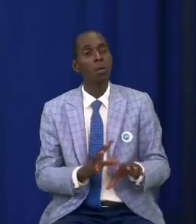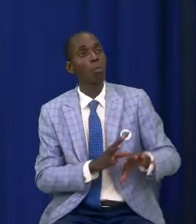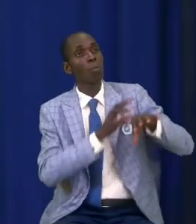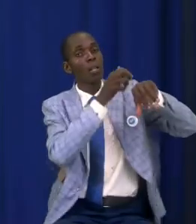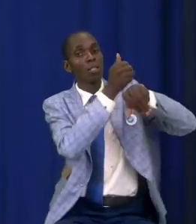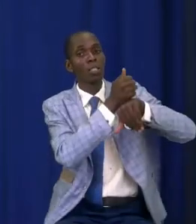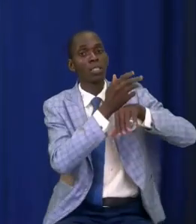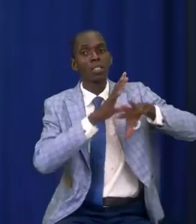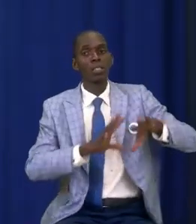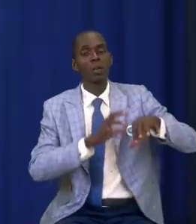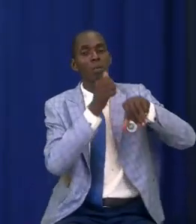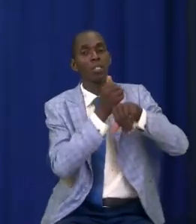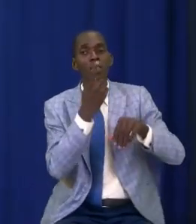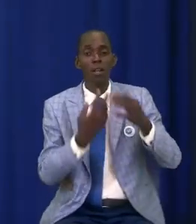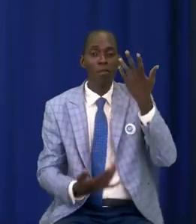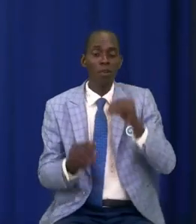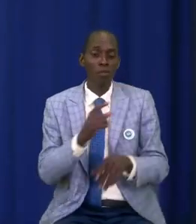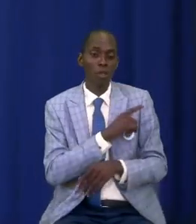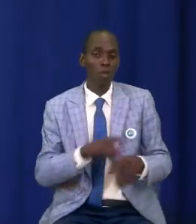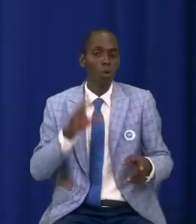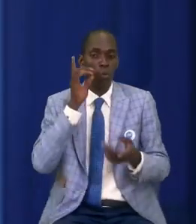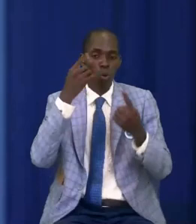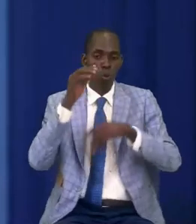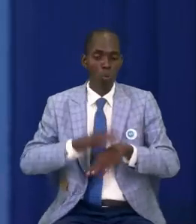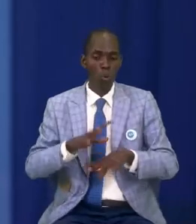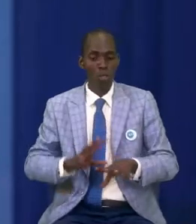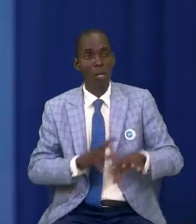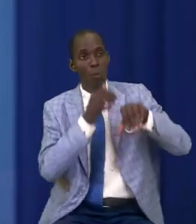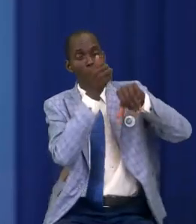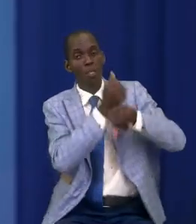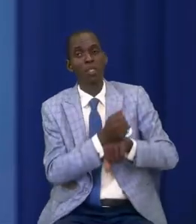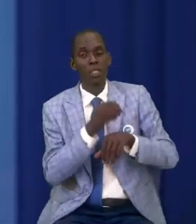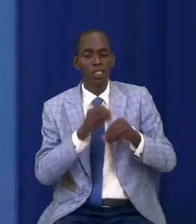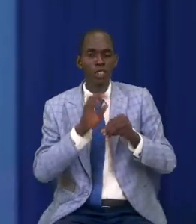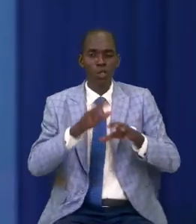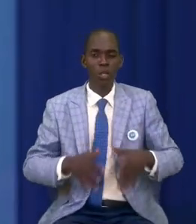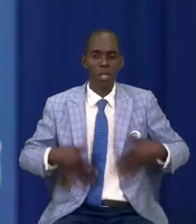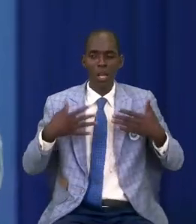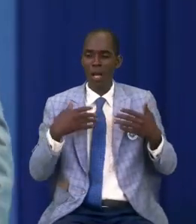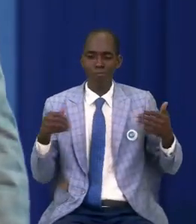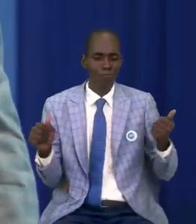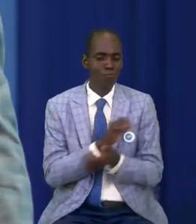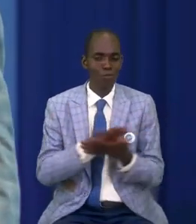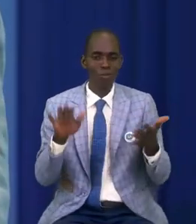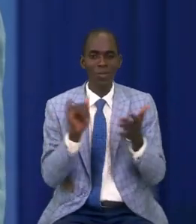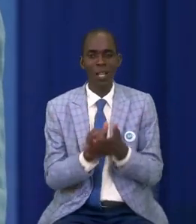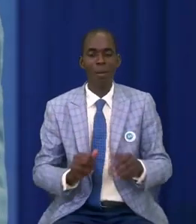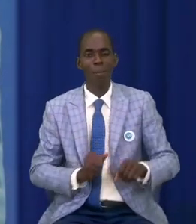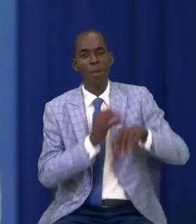that mountain in your life, shatter that mountain in your life, and the wind of the Holy Ghost will blow on that